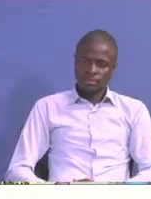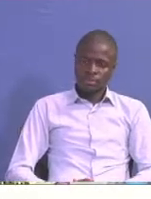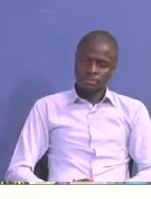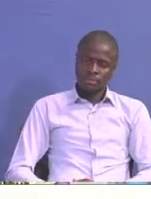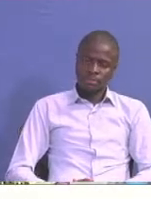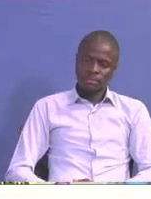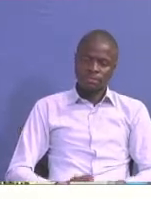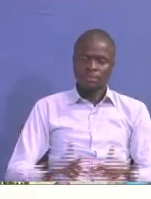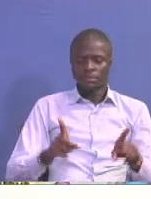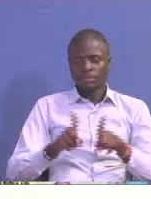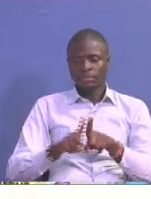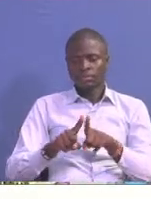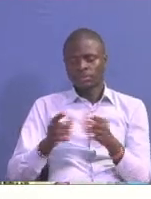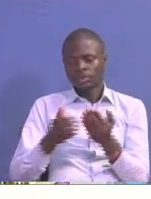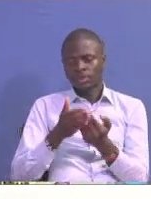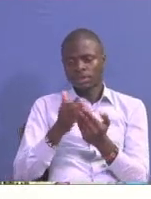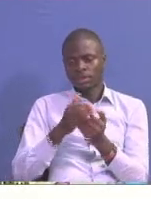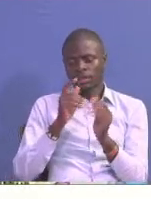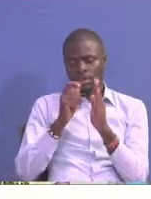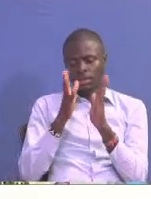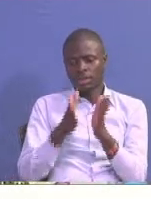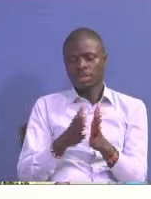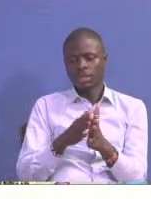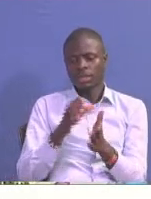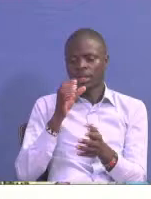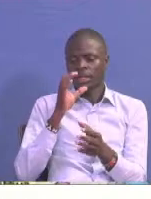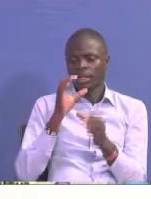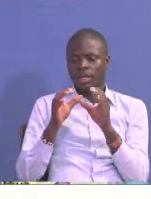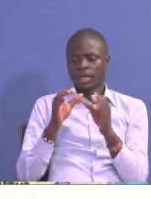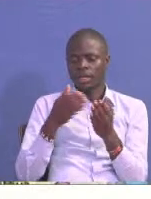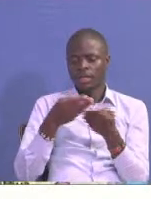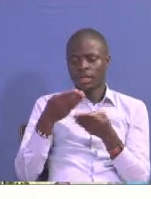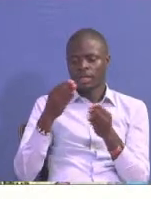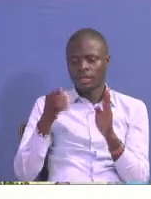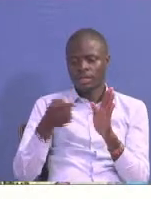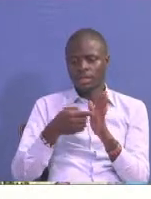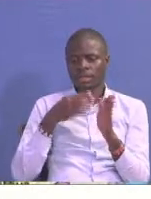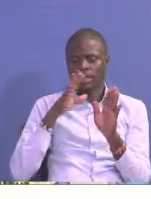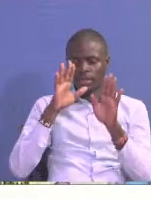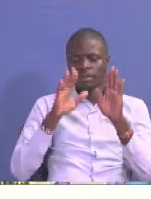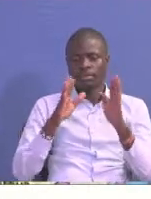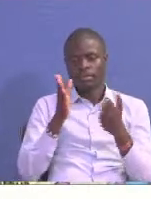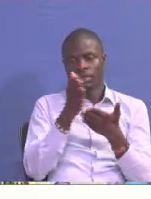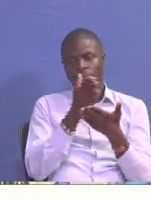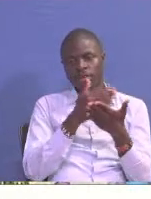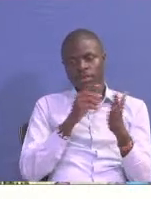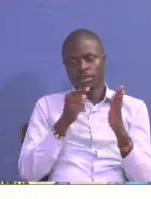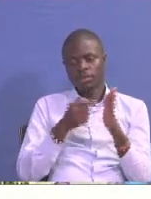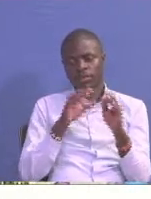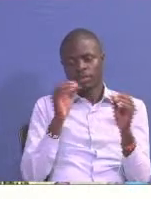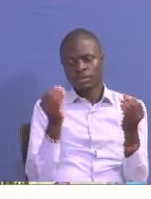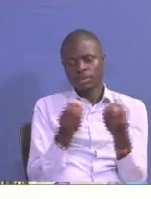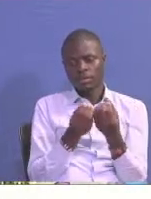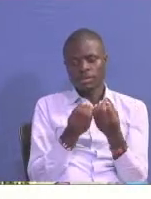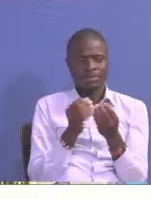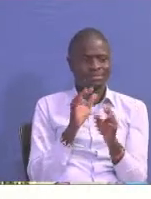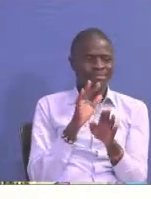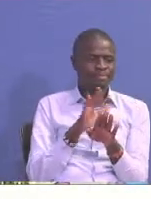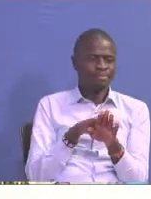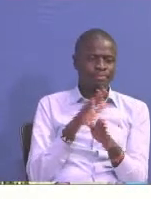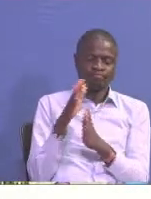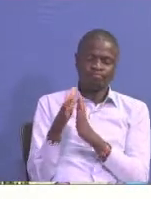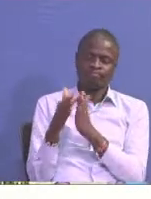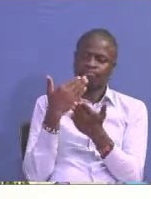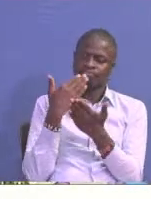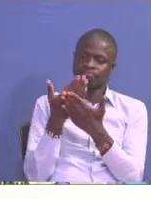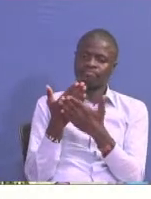We also, the caretakers and the catering services, those are very critical aspect of organization and logistics. Thank